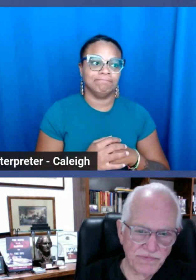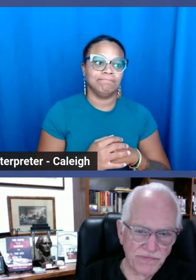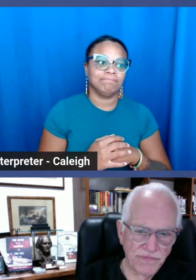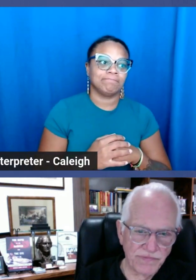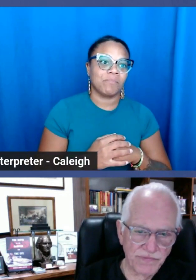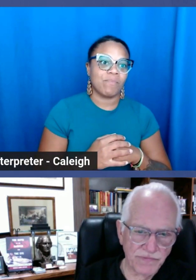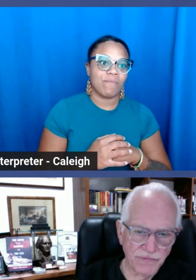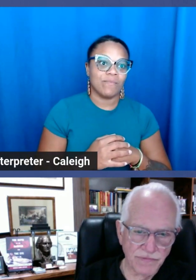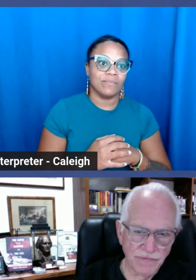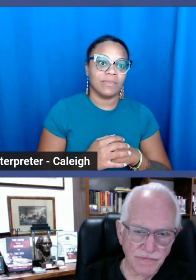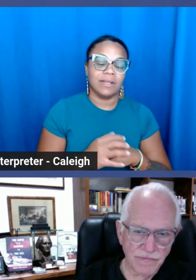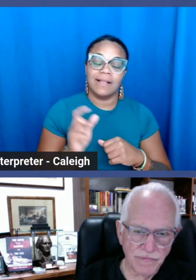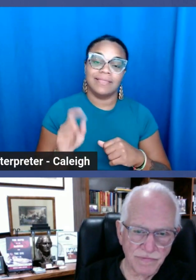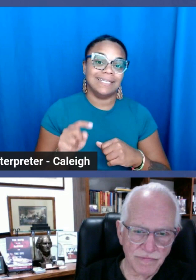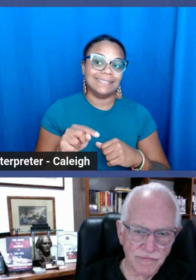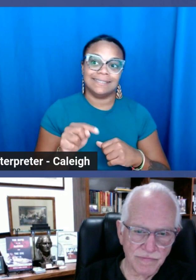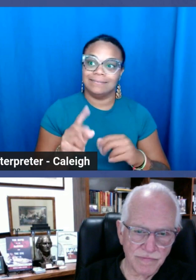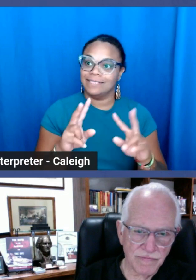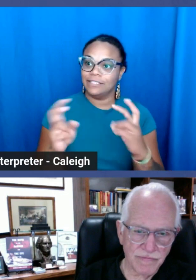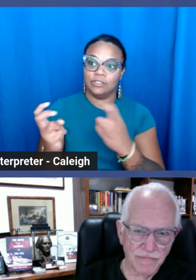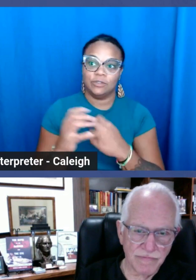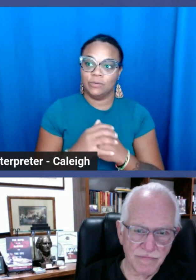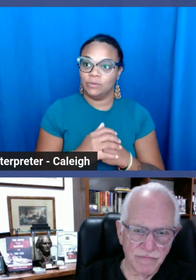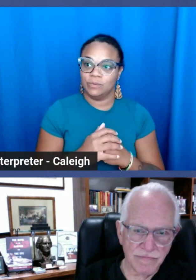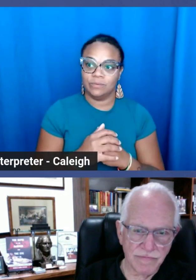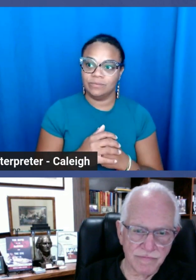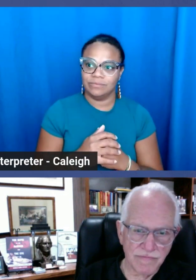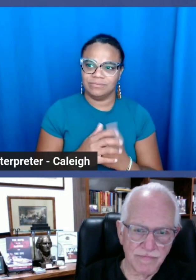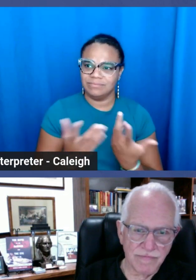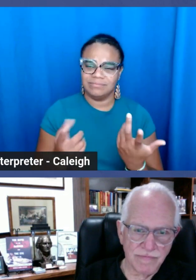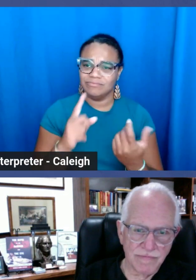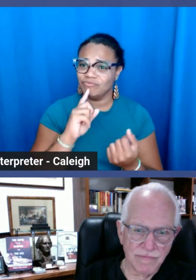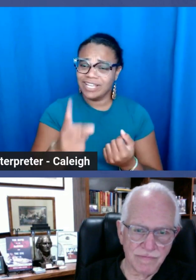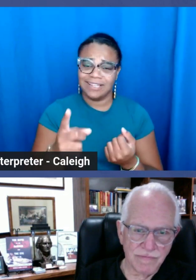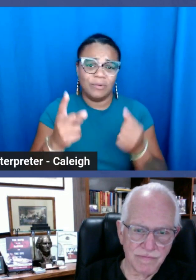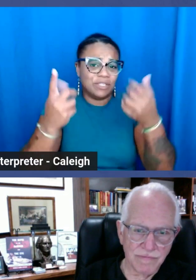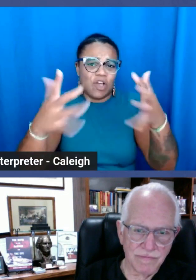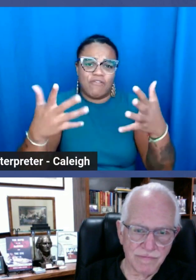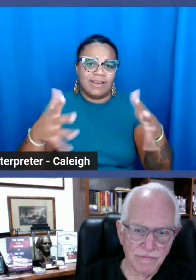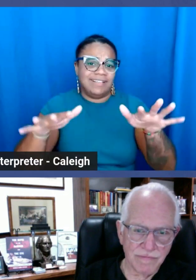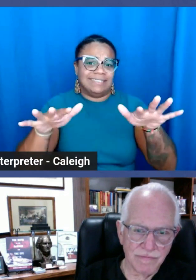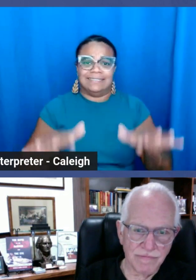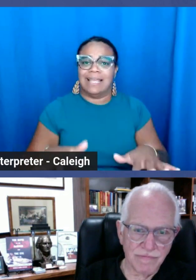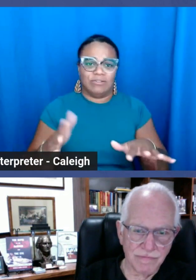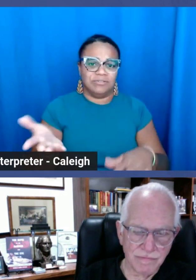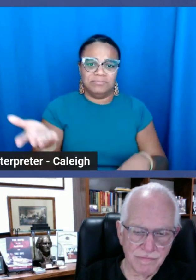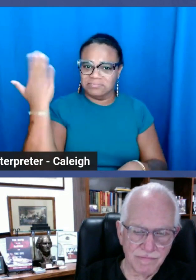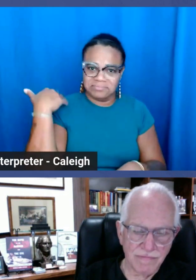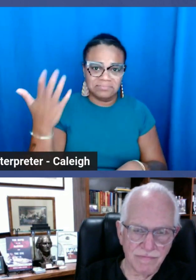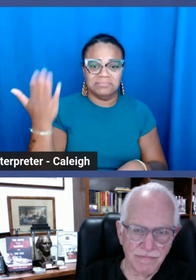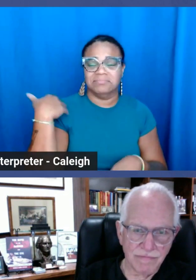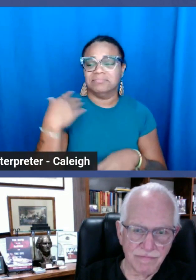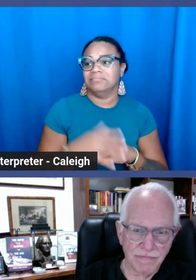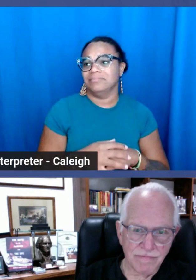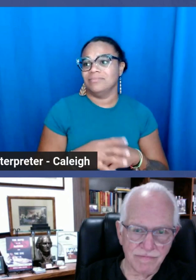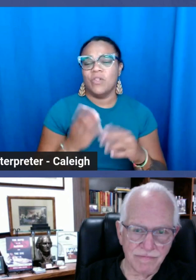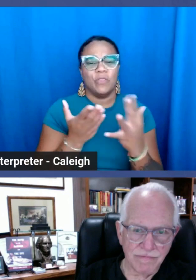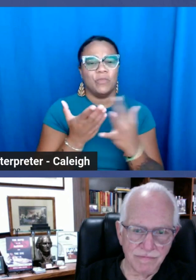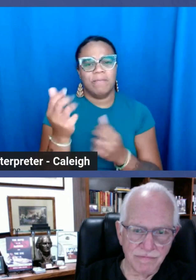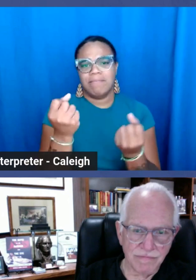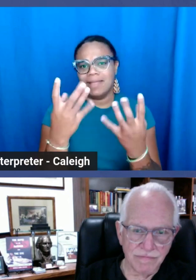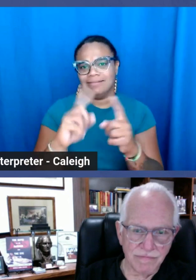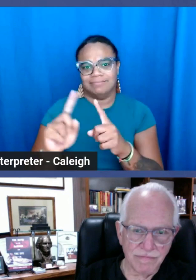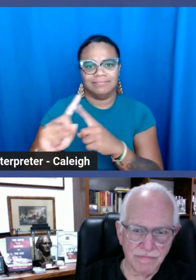this issue really is one that had been settled already through a series of cases, starting with the challenge to